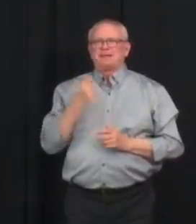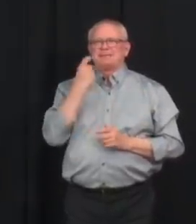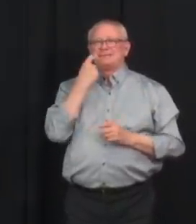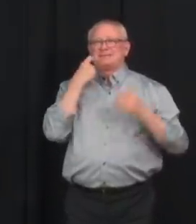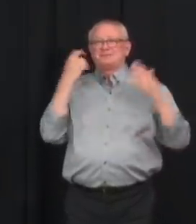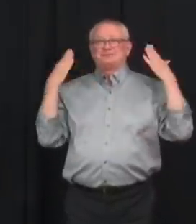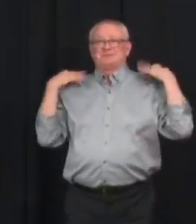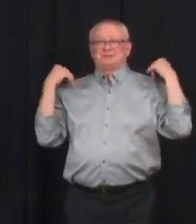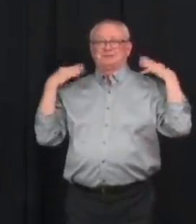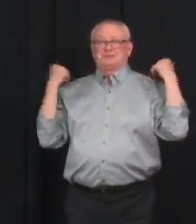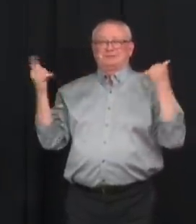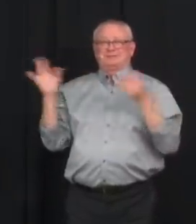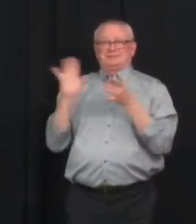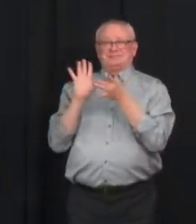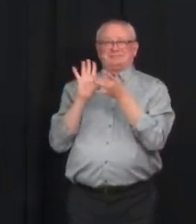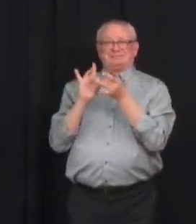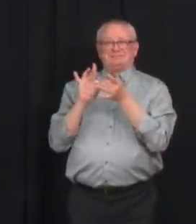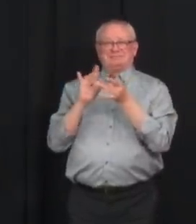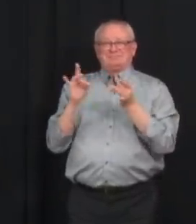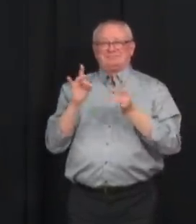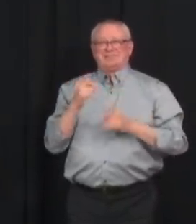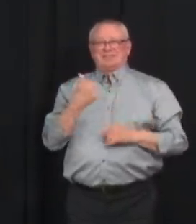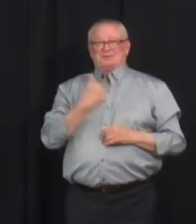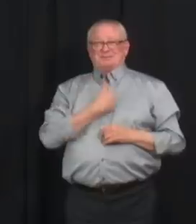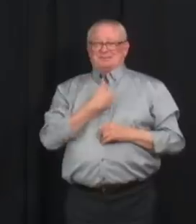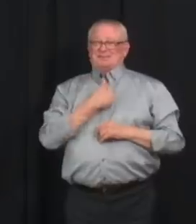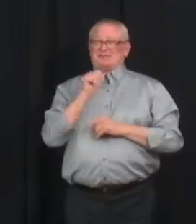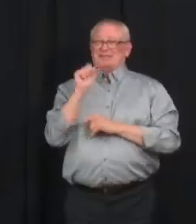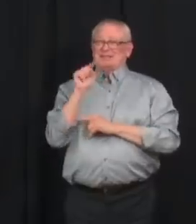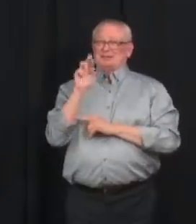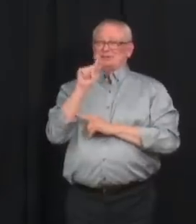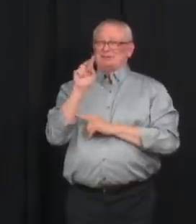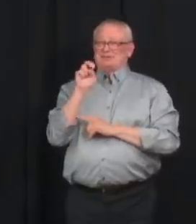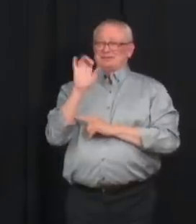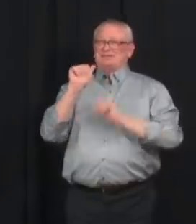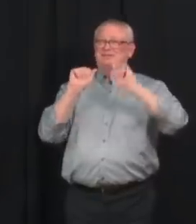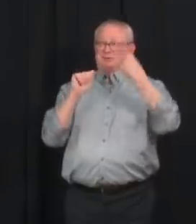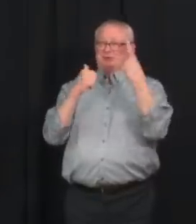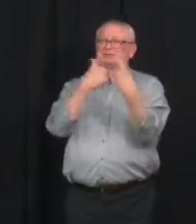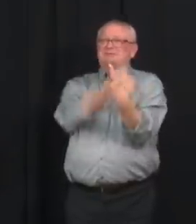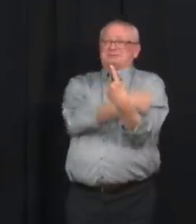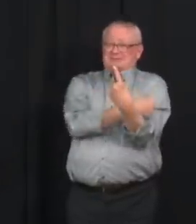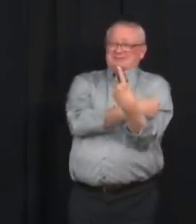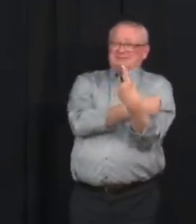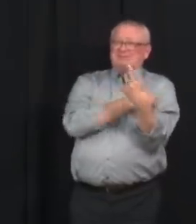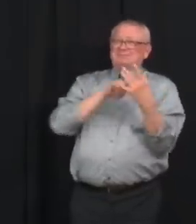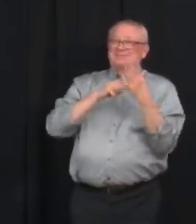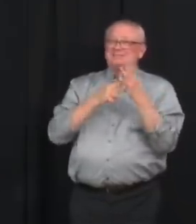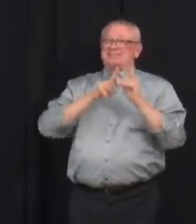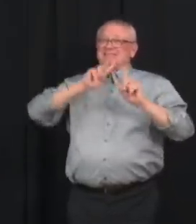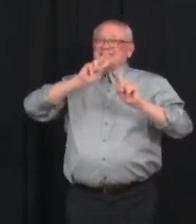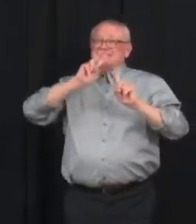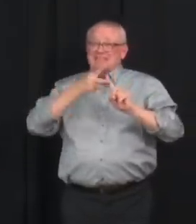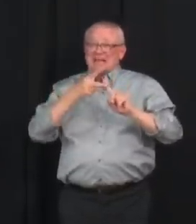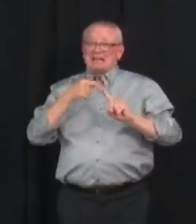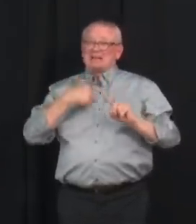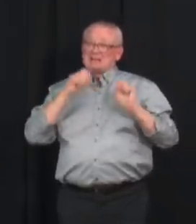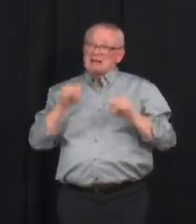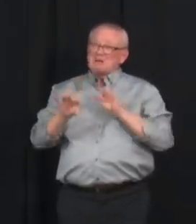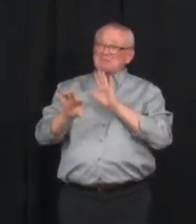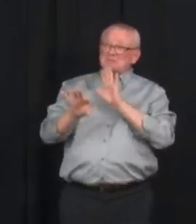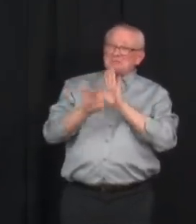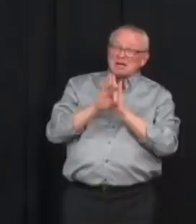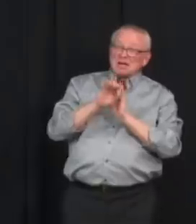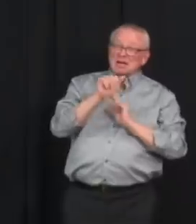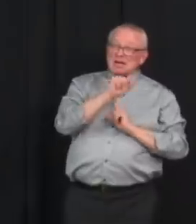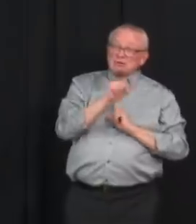first dose can choose either AstraZeneca or an mRNA vaccine for their second dose. This is in line with the